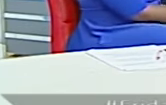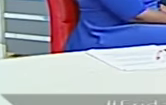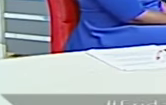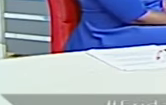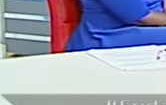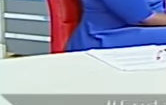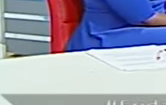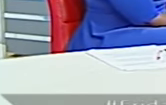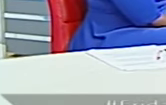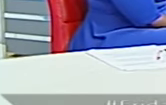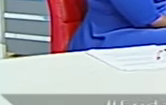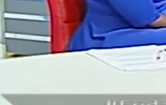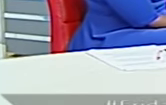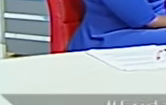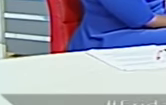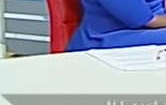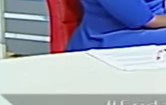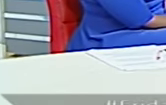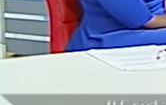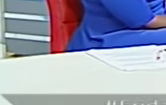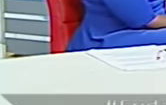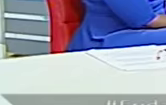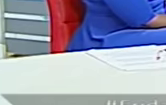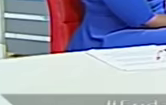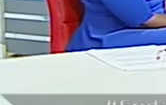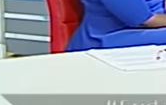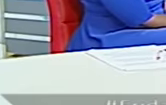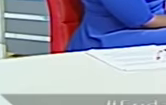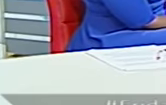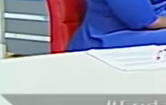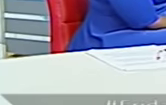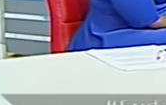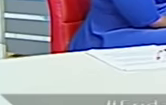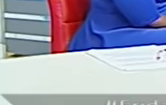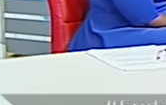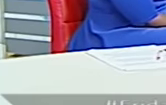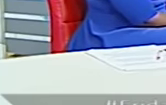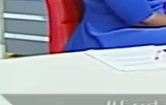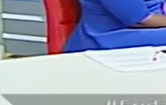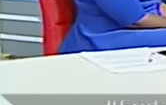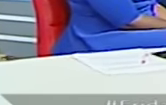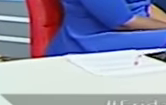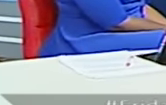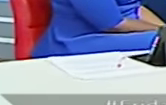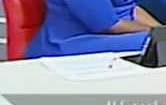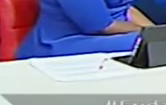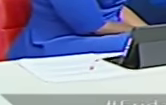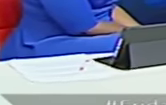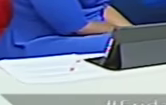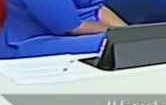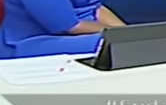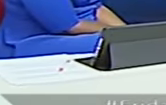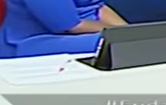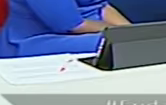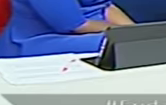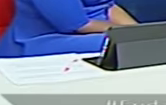we've had today, and I can tell that wherever you are, it's a buzz of activities. So what are people saying about this